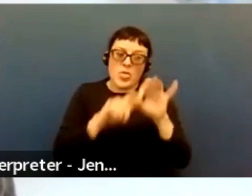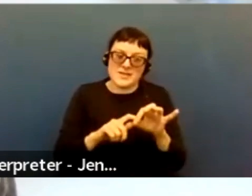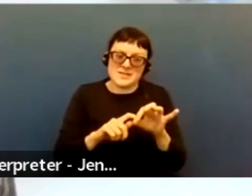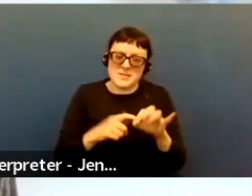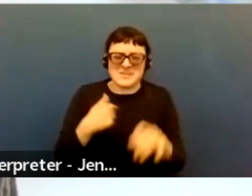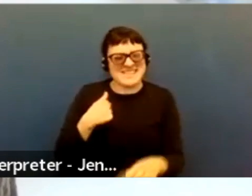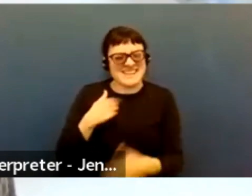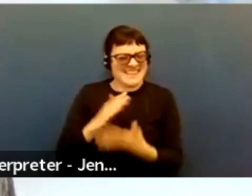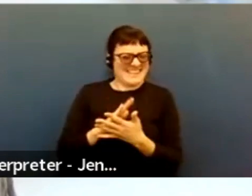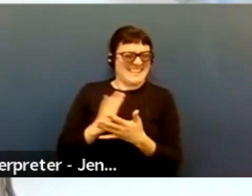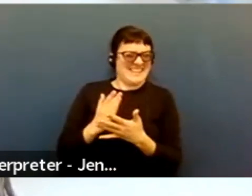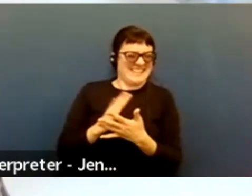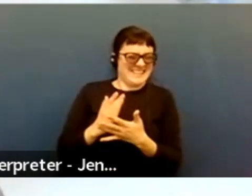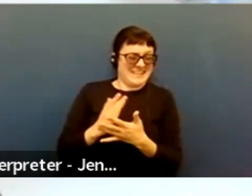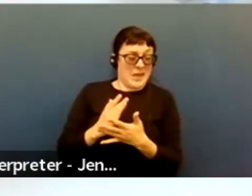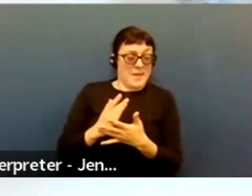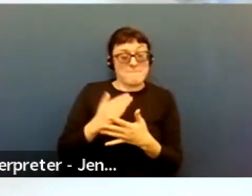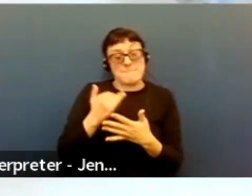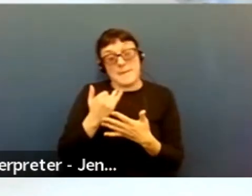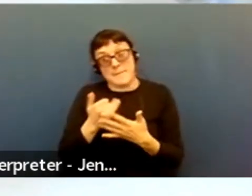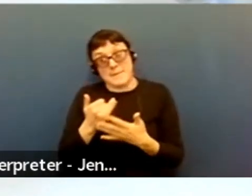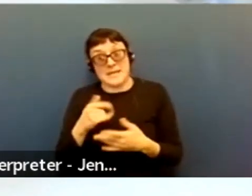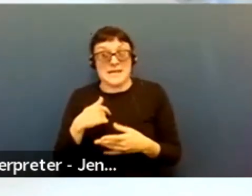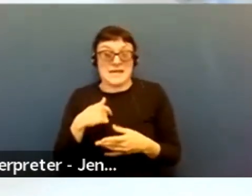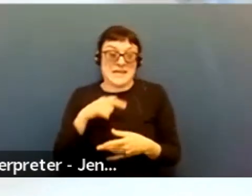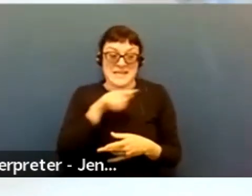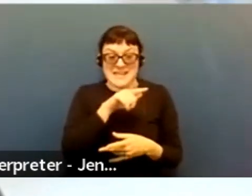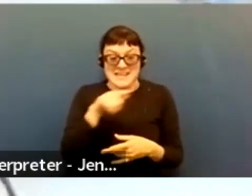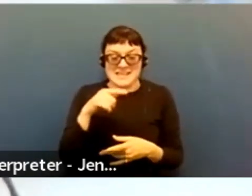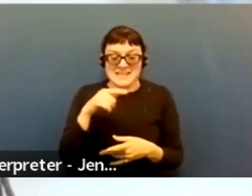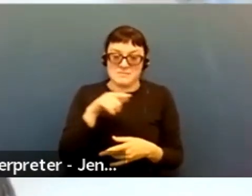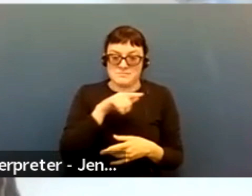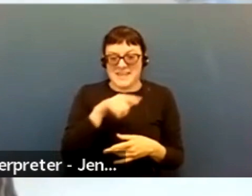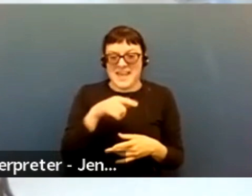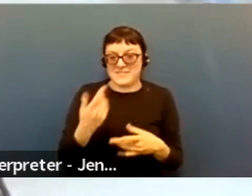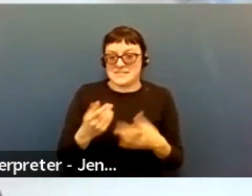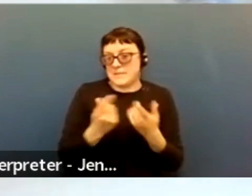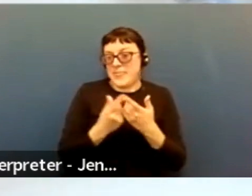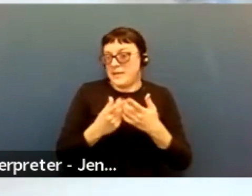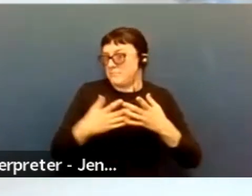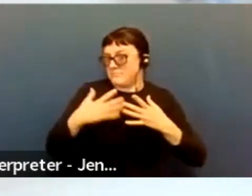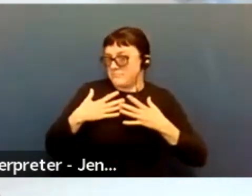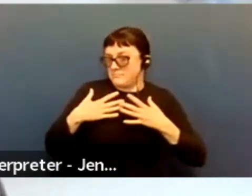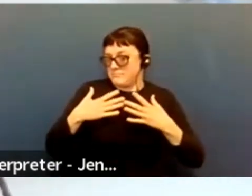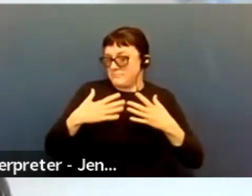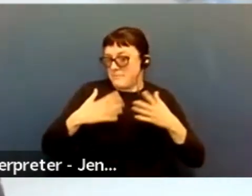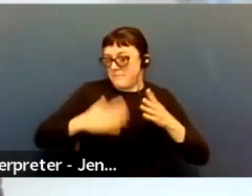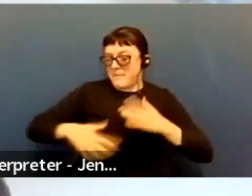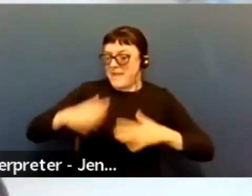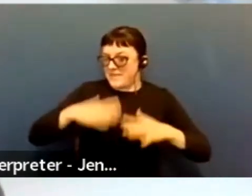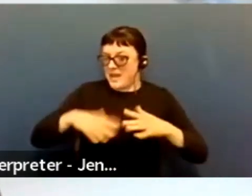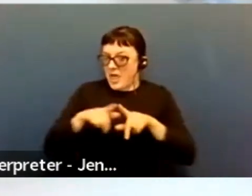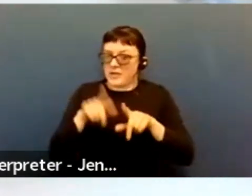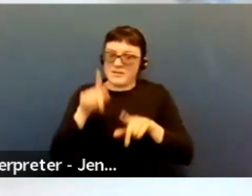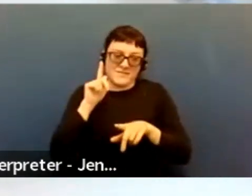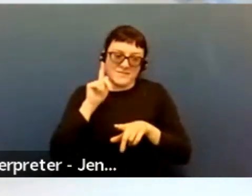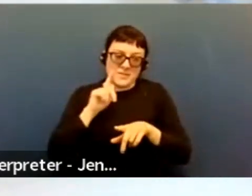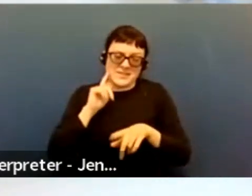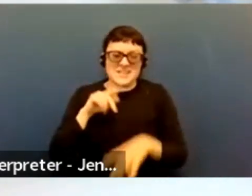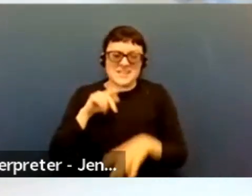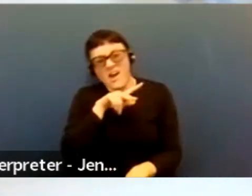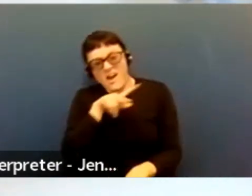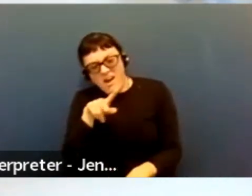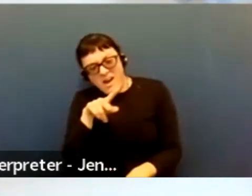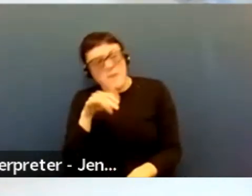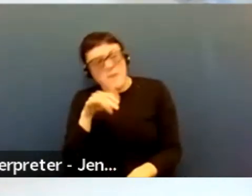with her. So maybe she's like, I'm not so sure. And then maybe he has like a little effeminate gesture, and she's like, oh,